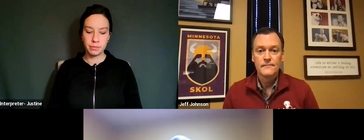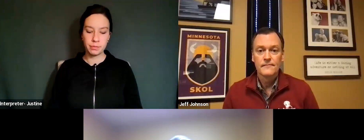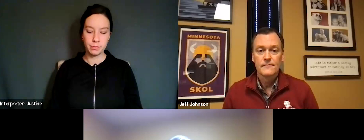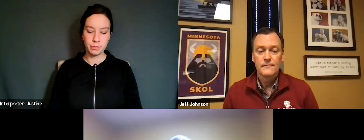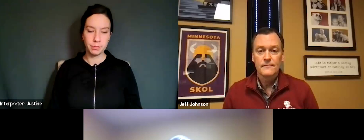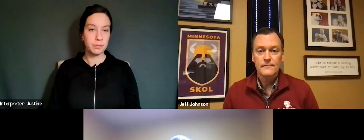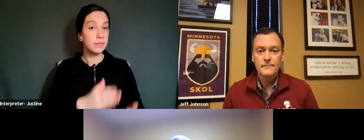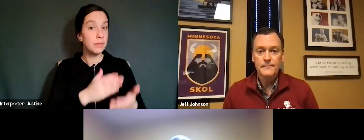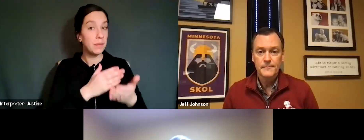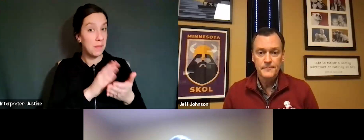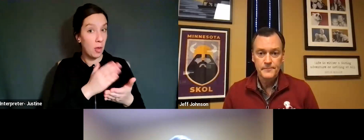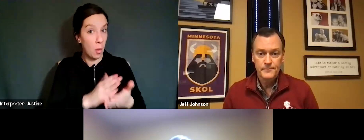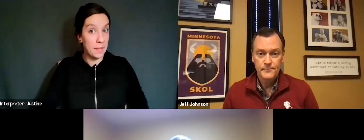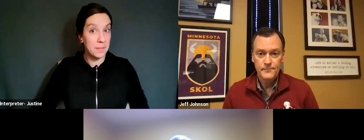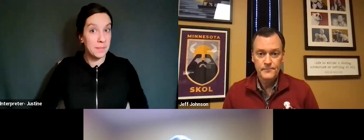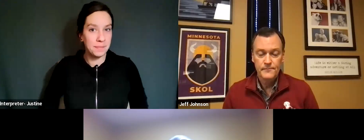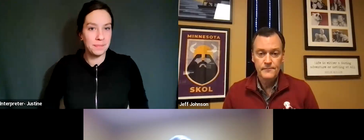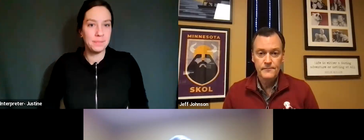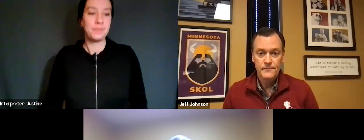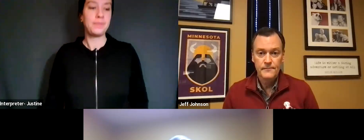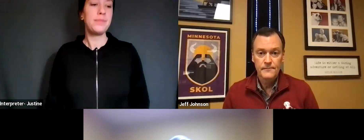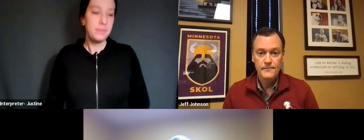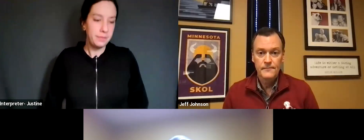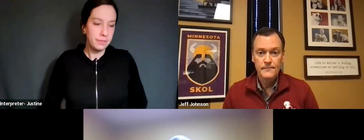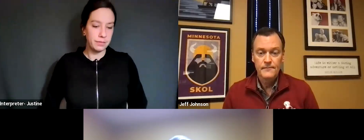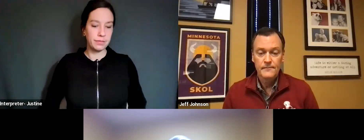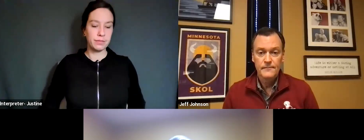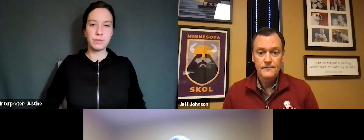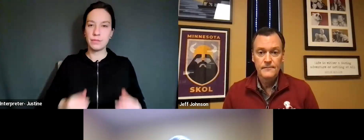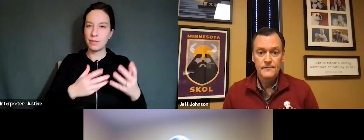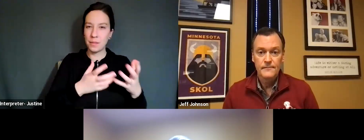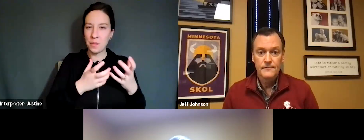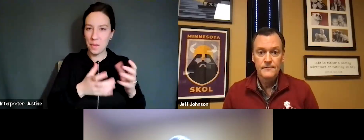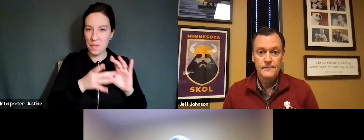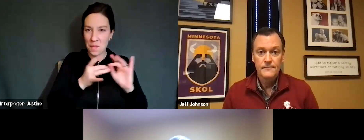All right, I do want to mention here that